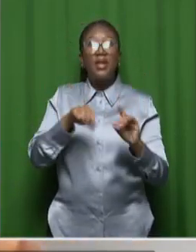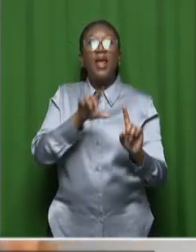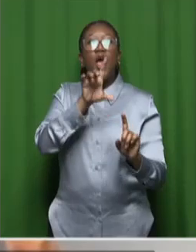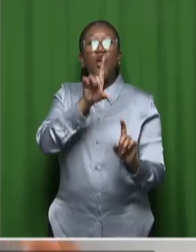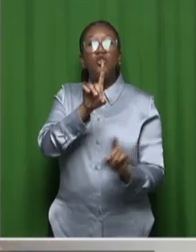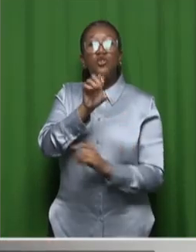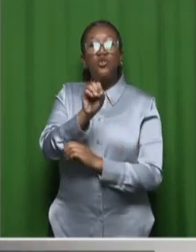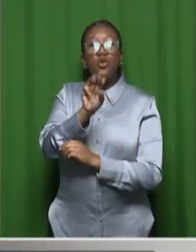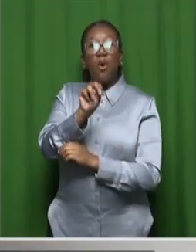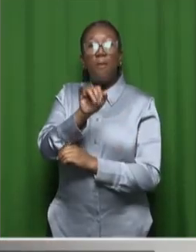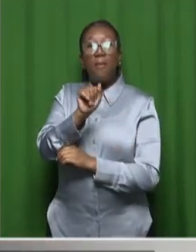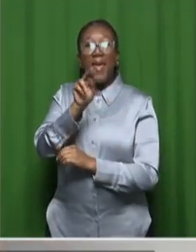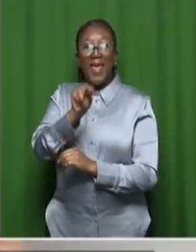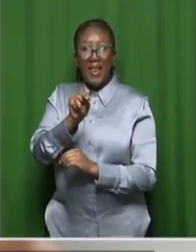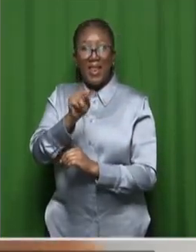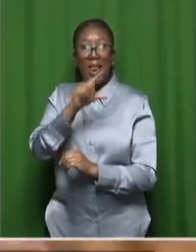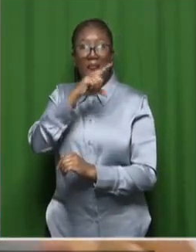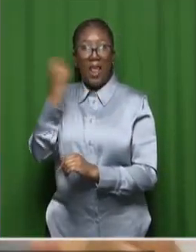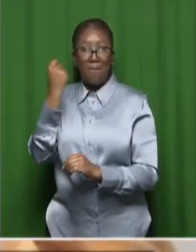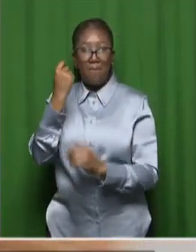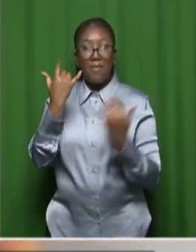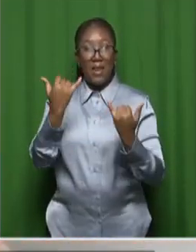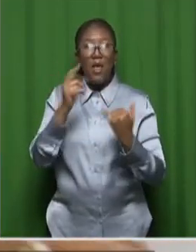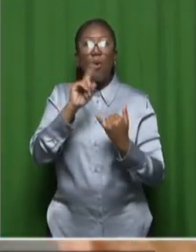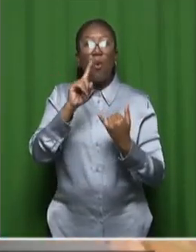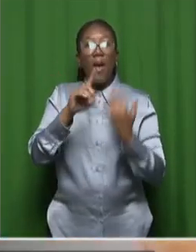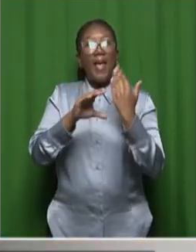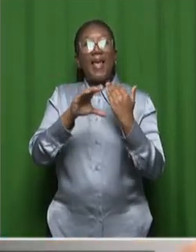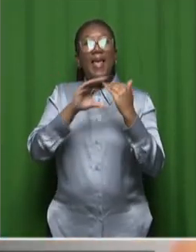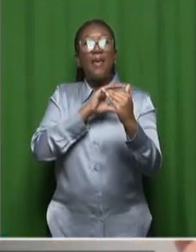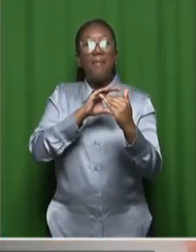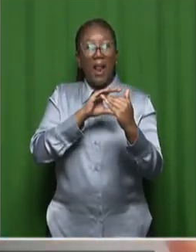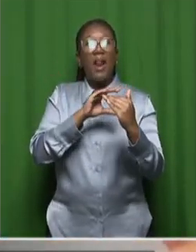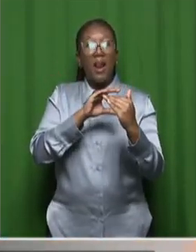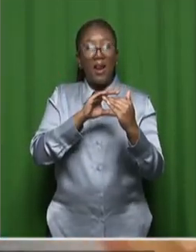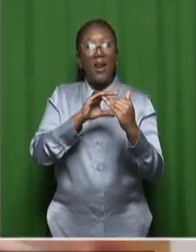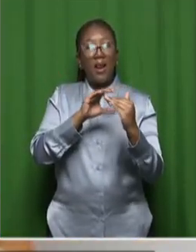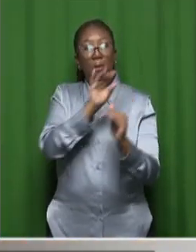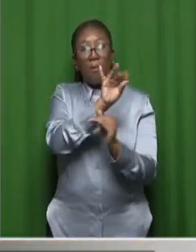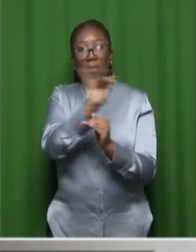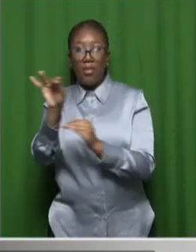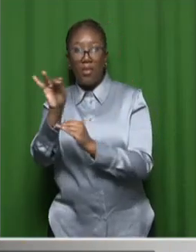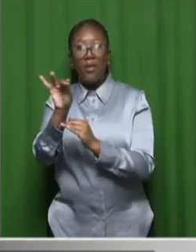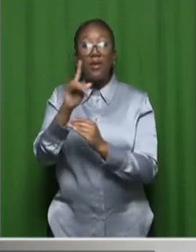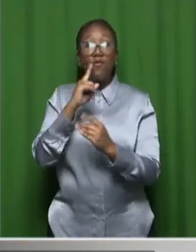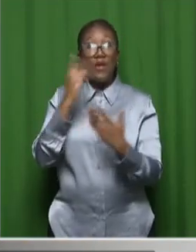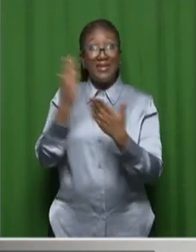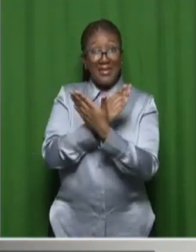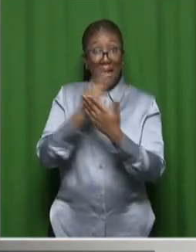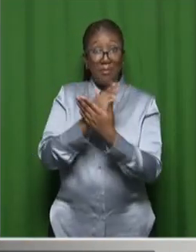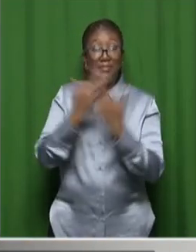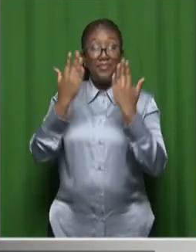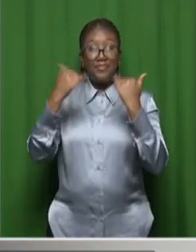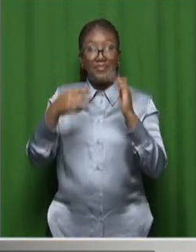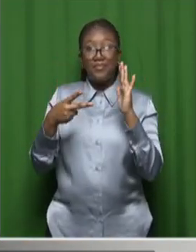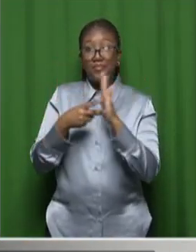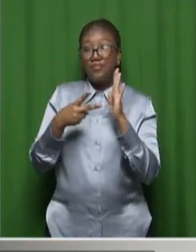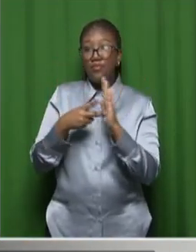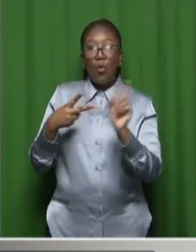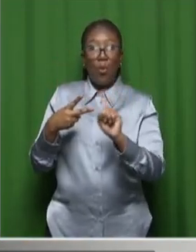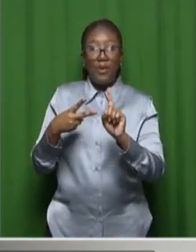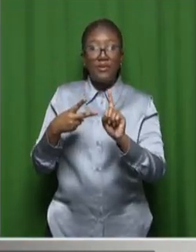names, right? In a case that is an email legitimate or whatever the case may be. Other scams that they also do is